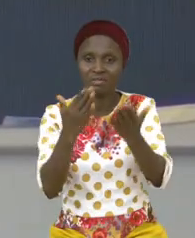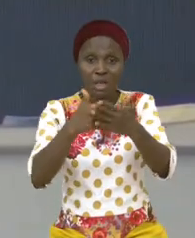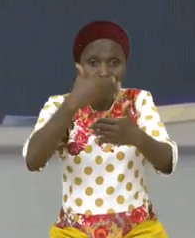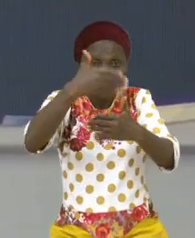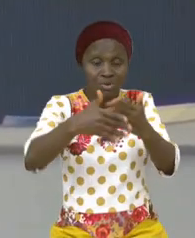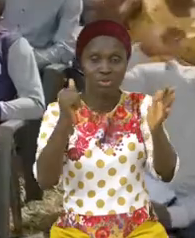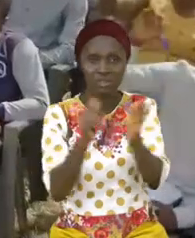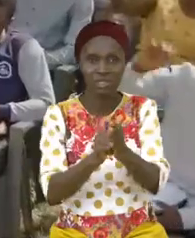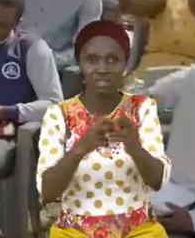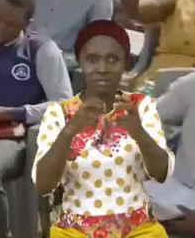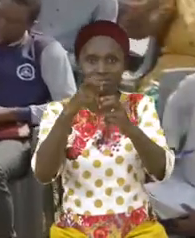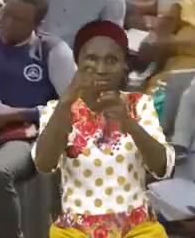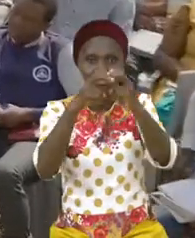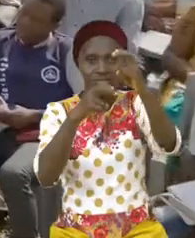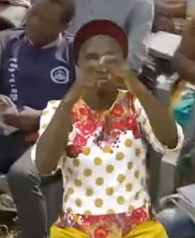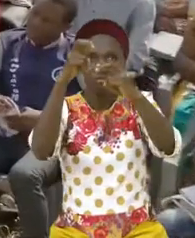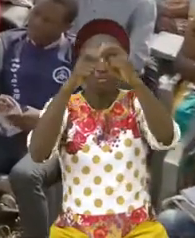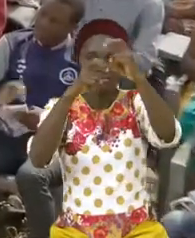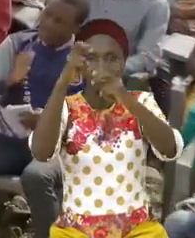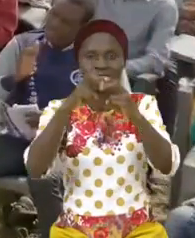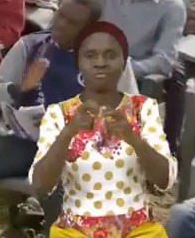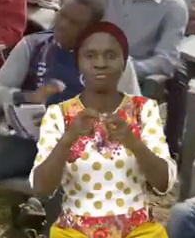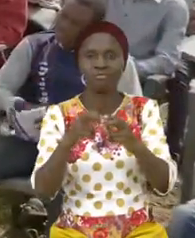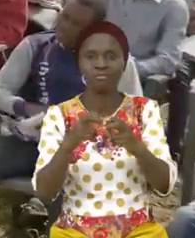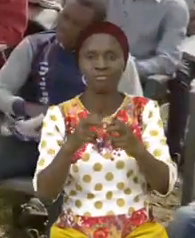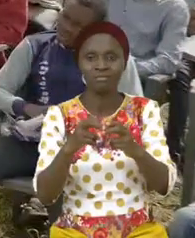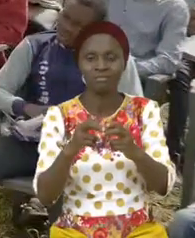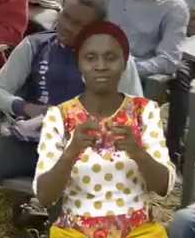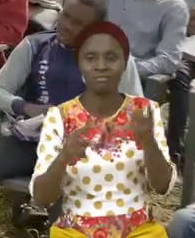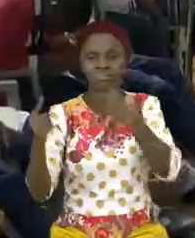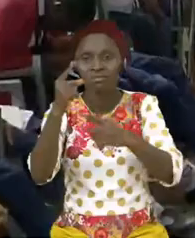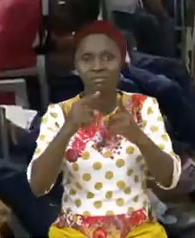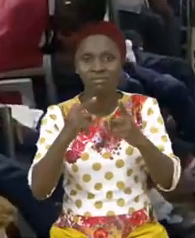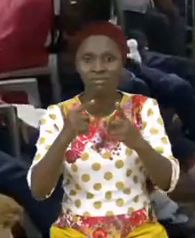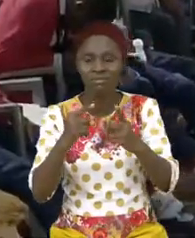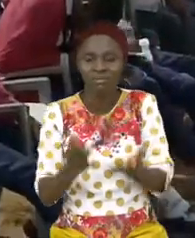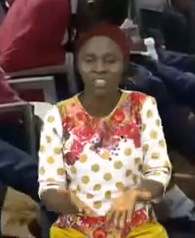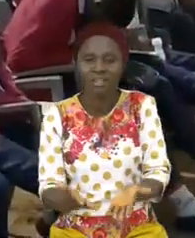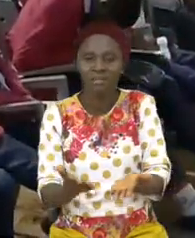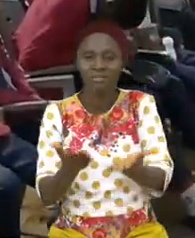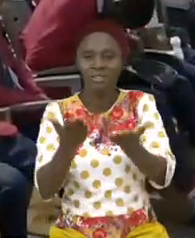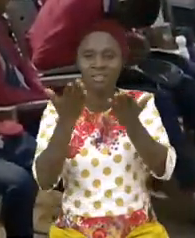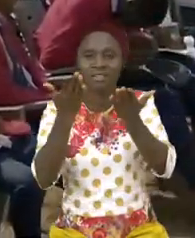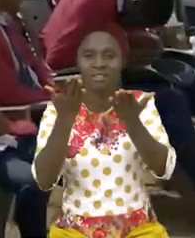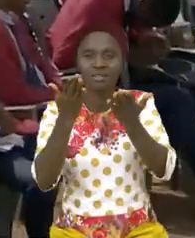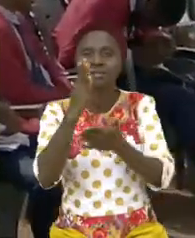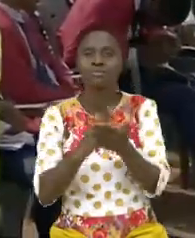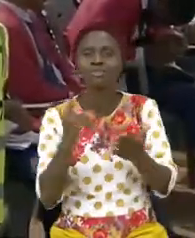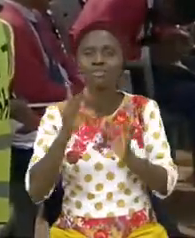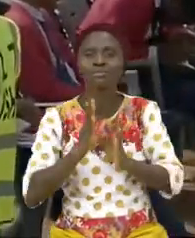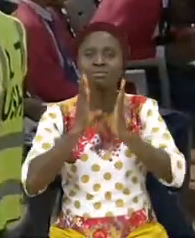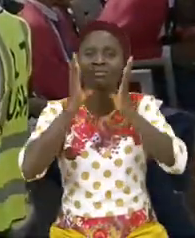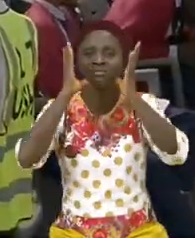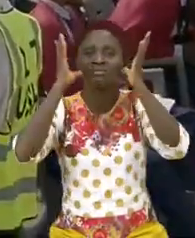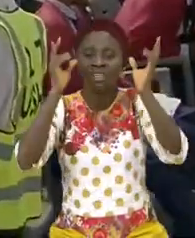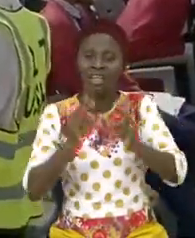ladder. Lifted. Somebody help me out. Lifted. Somebody help me